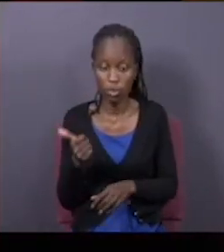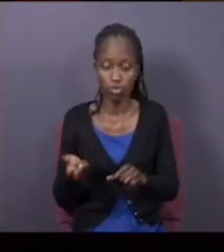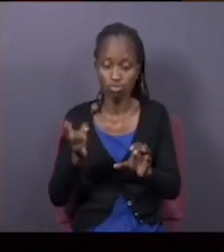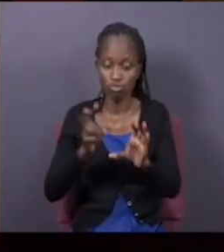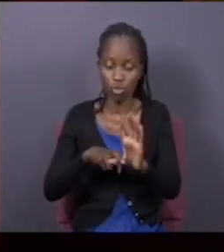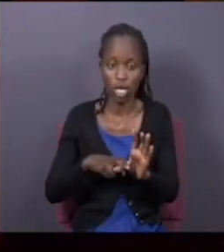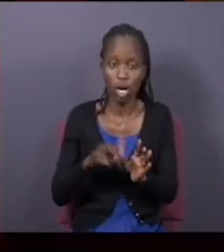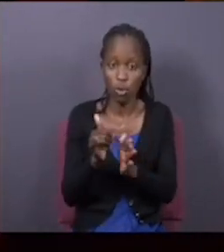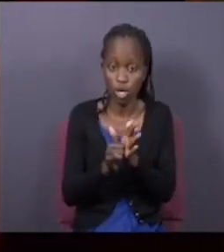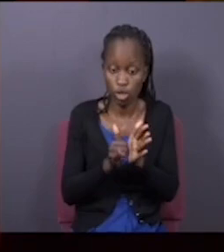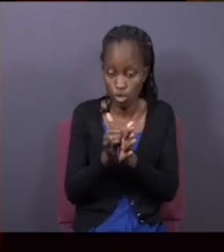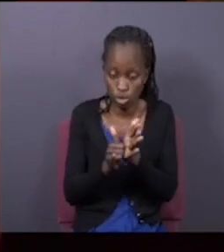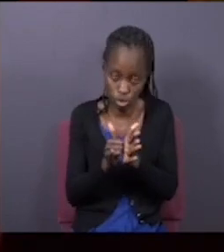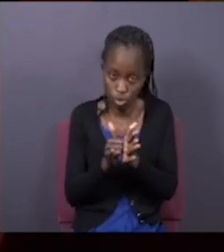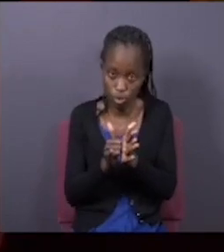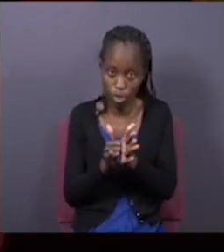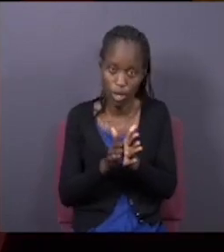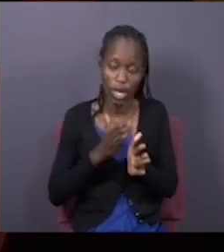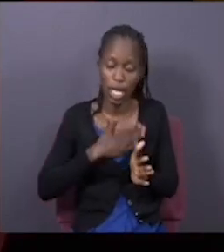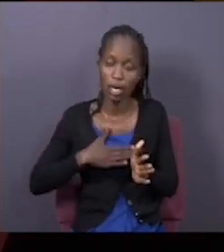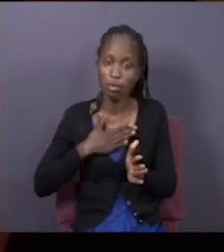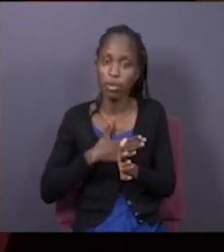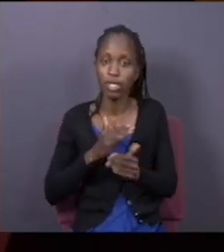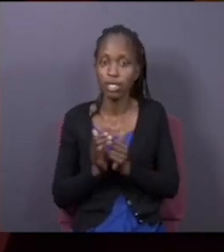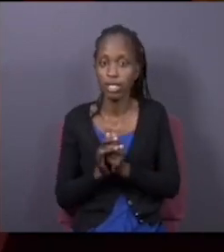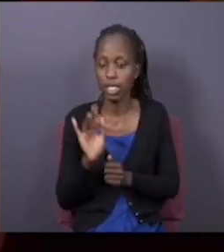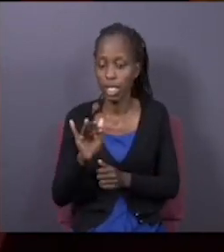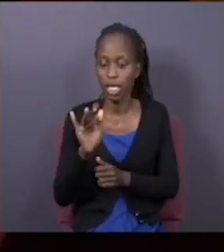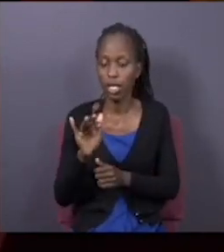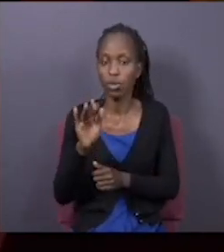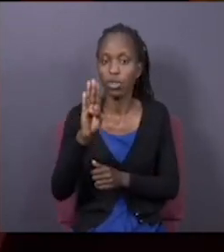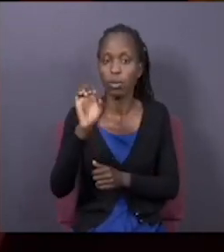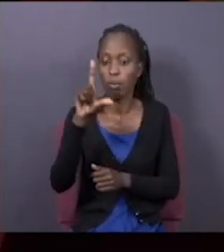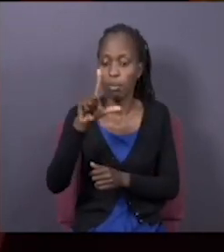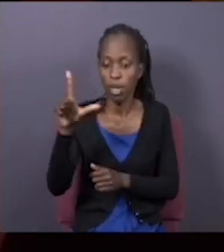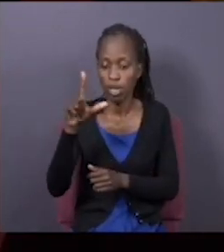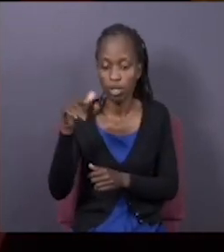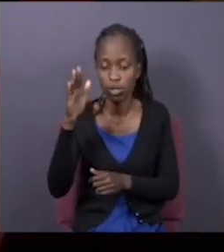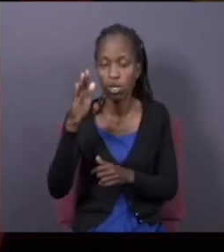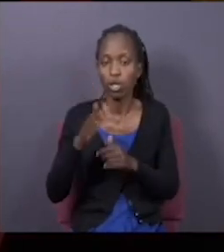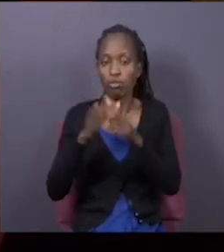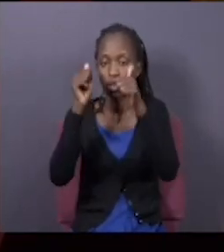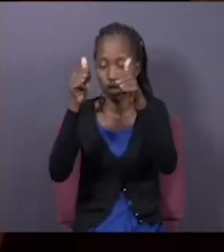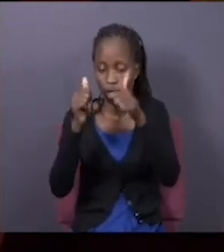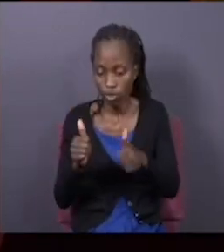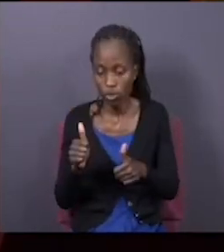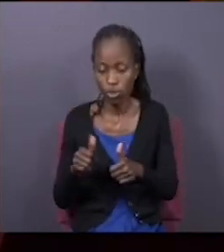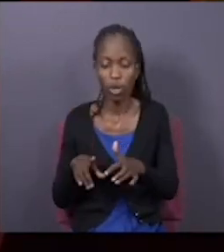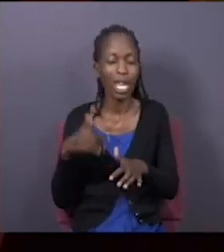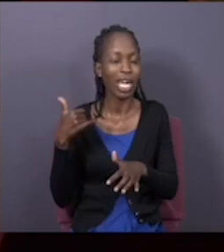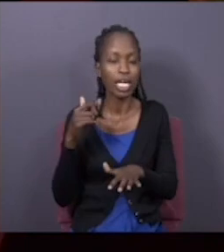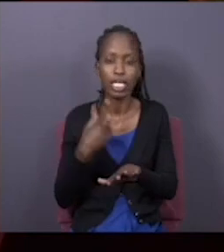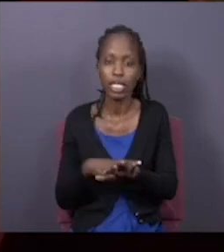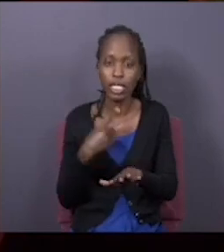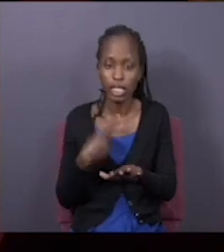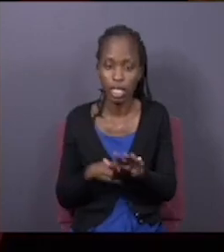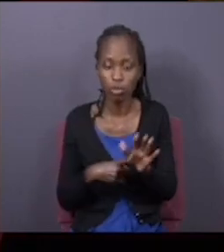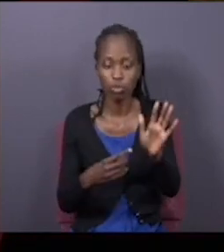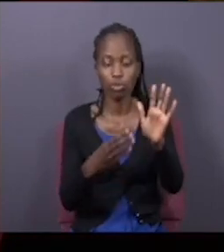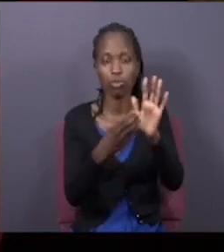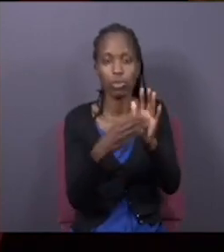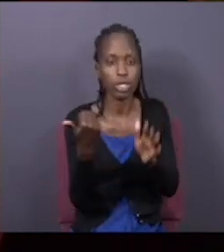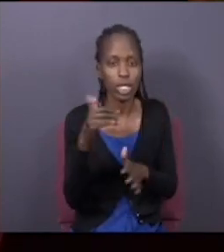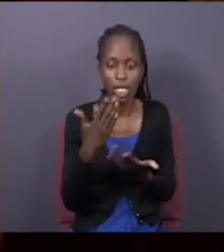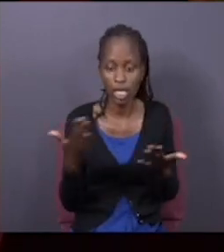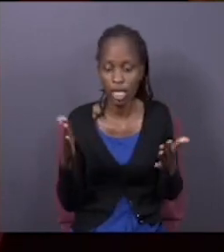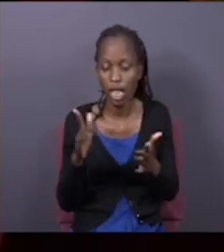please subscribe to our YouTube channel and click on the bell for notification and reminder so that every time we have something